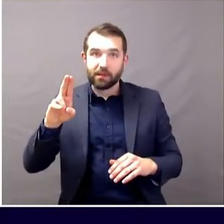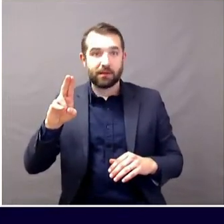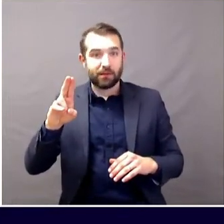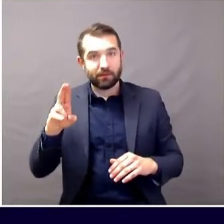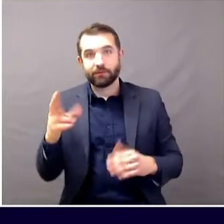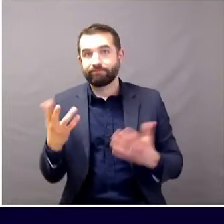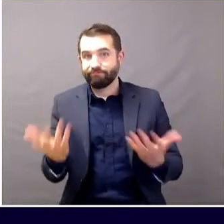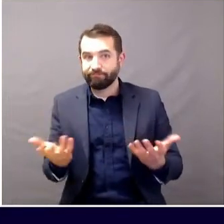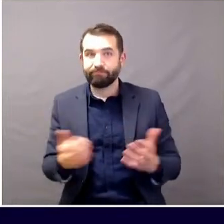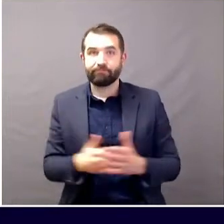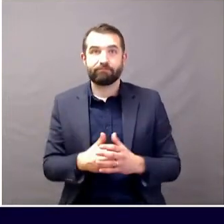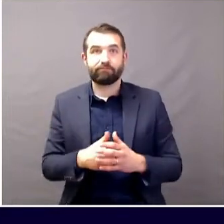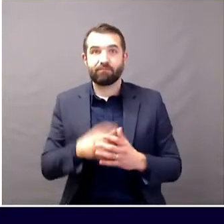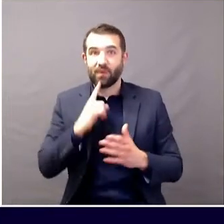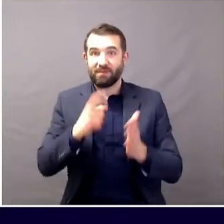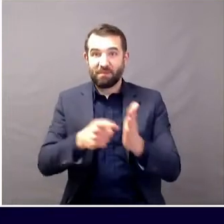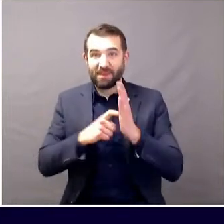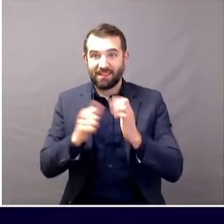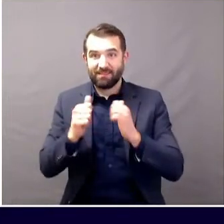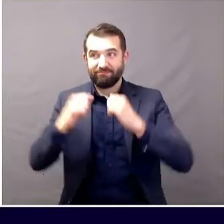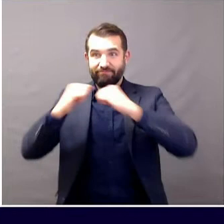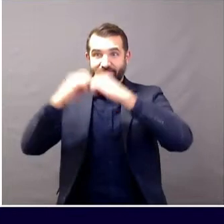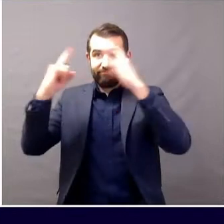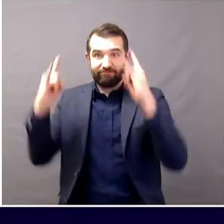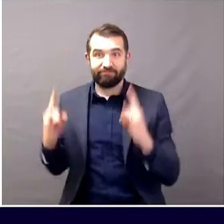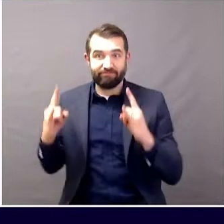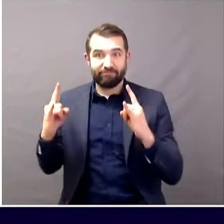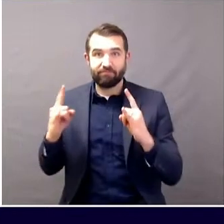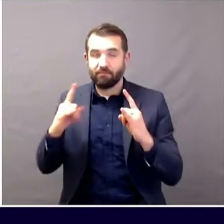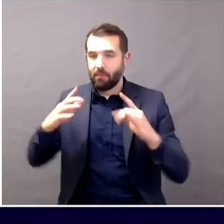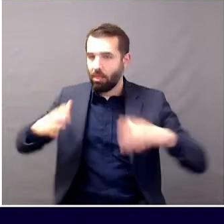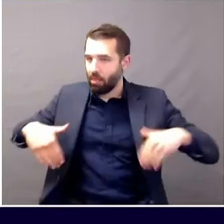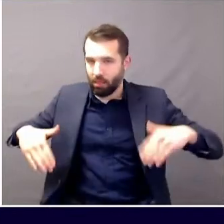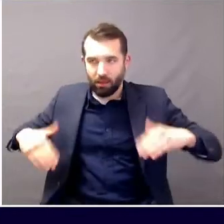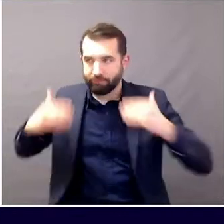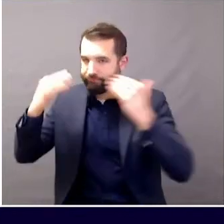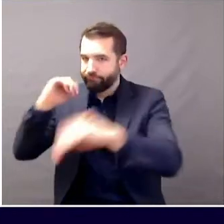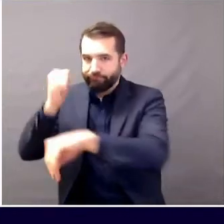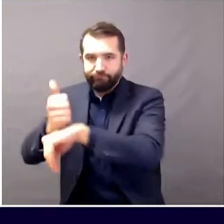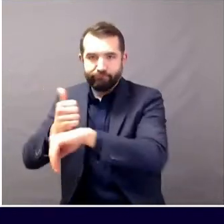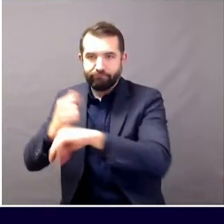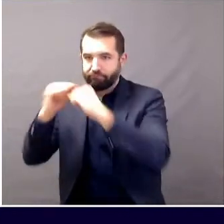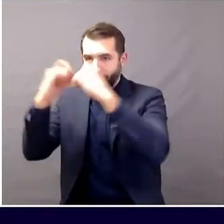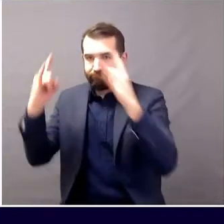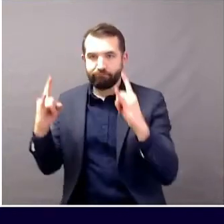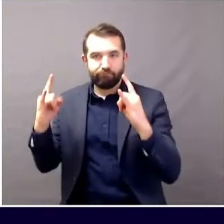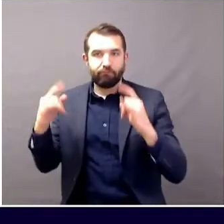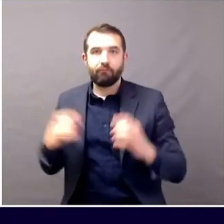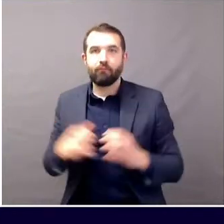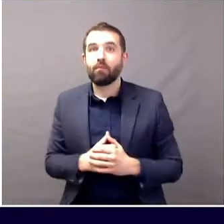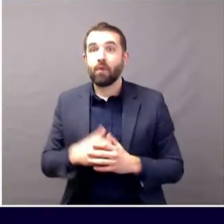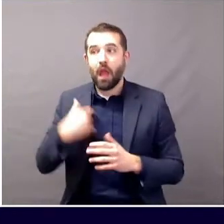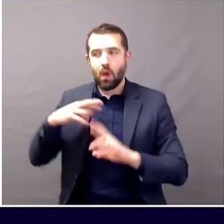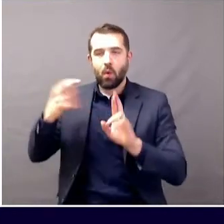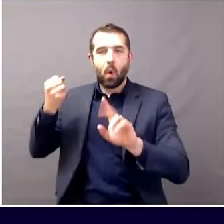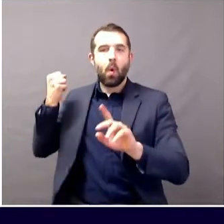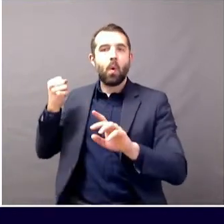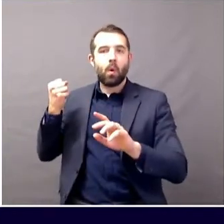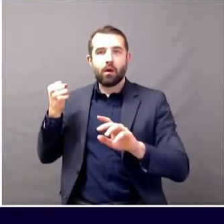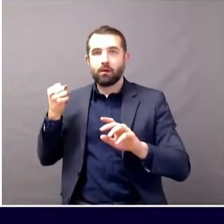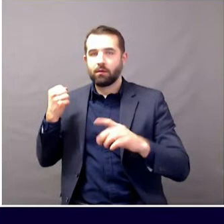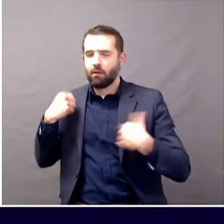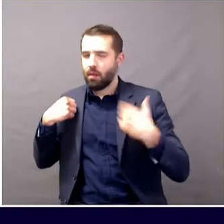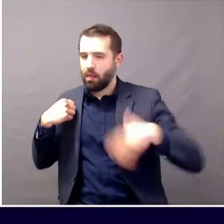hospital. That is a possibility, and it's one that we continue to plan around. But for right now, our primary aim is making